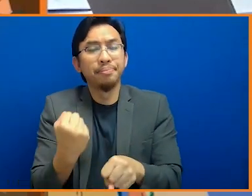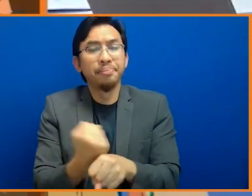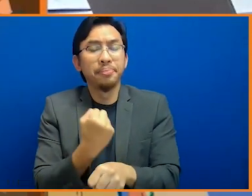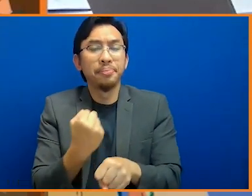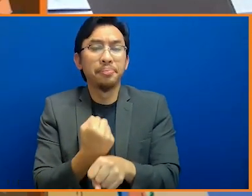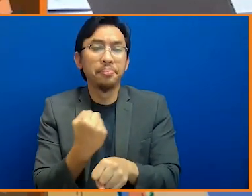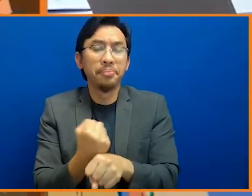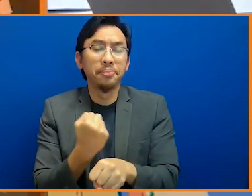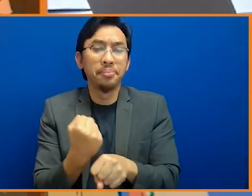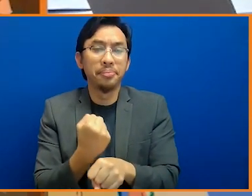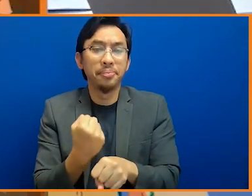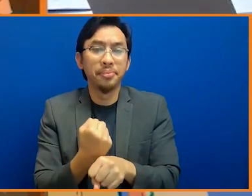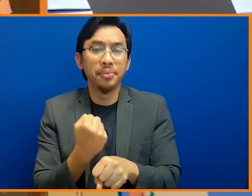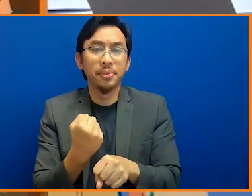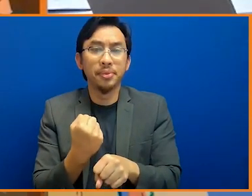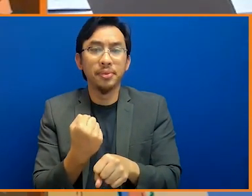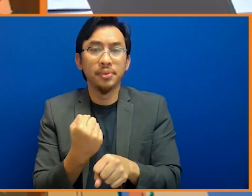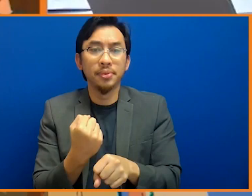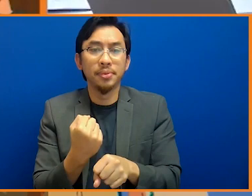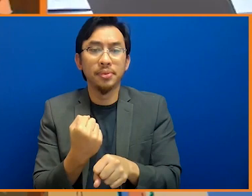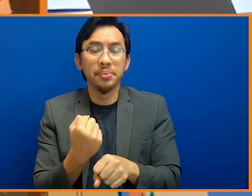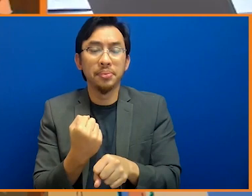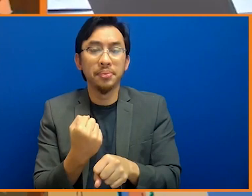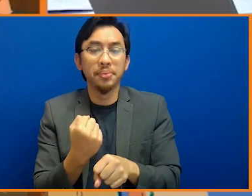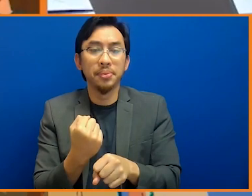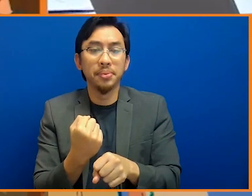have to make some